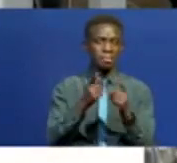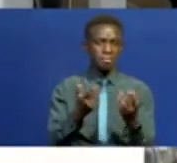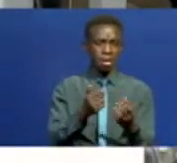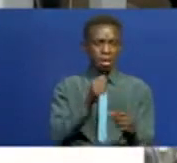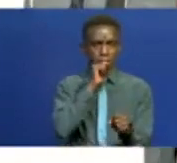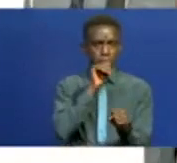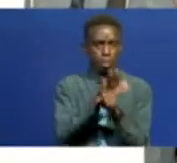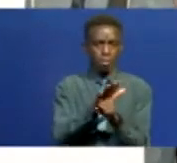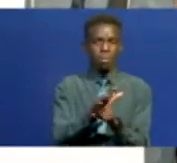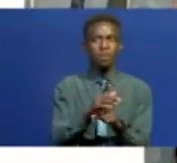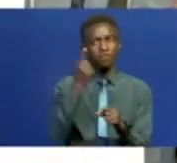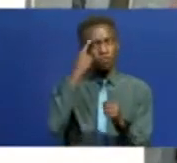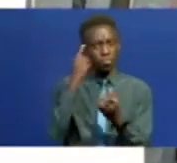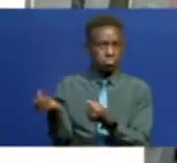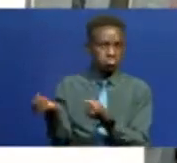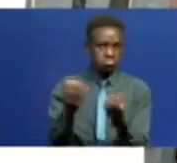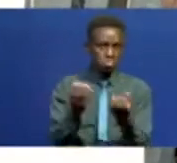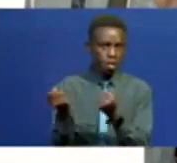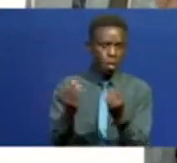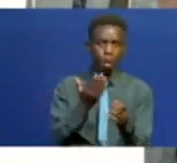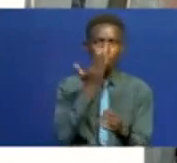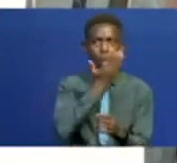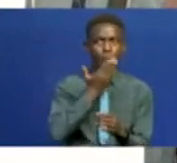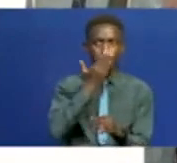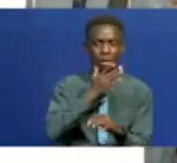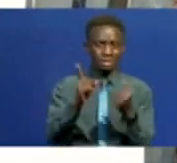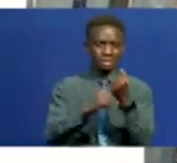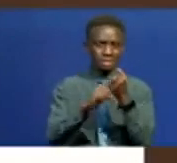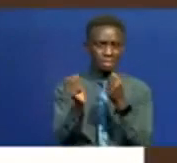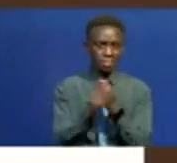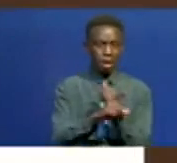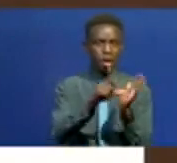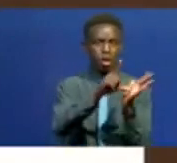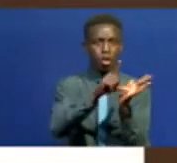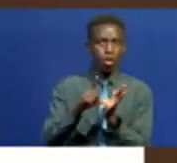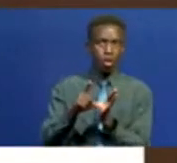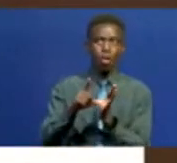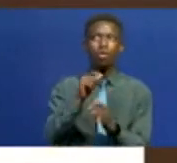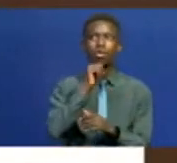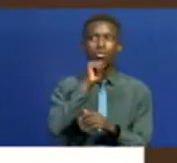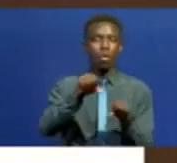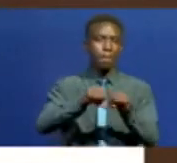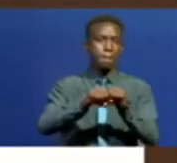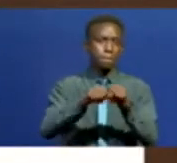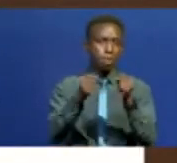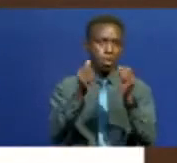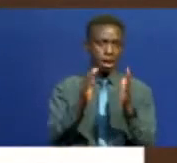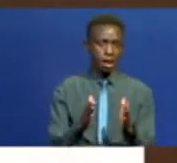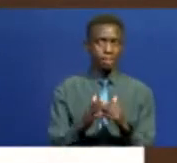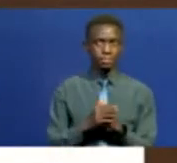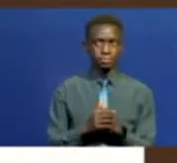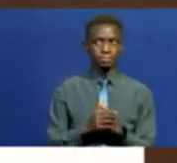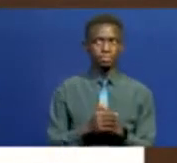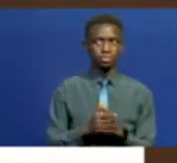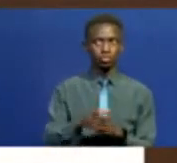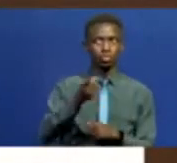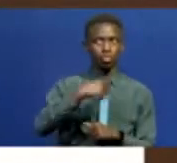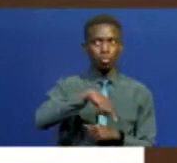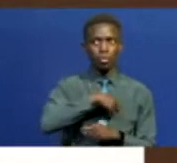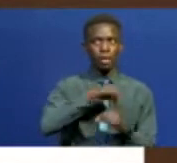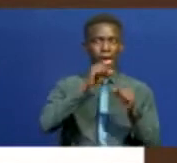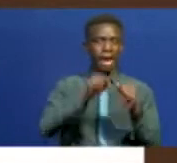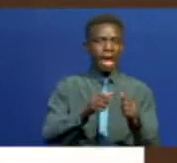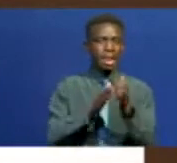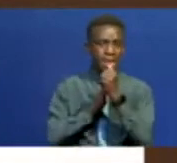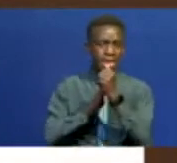in the country for 6 months on credit and not as a broker. We would have driven the country in